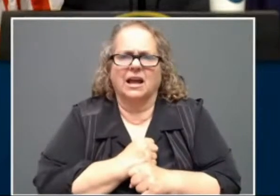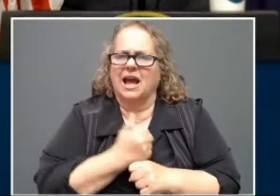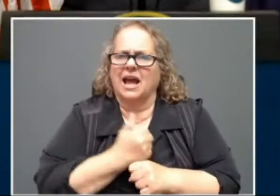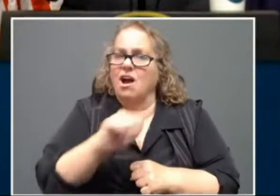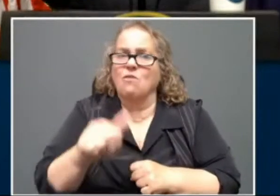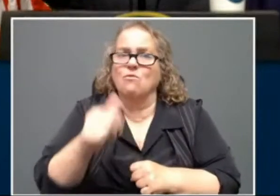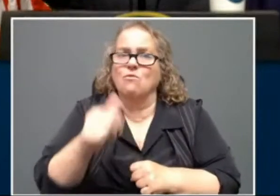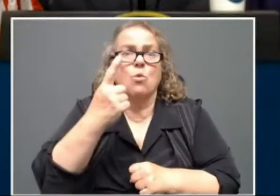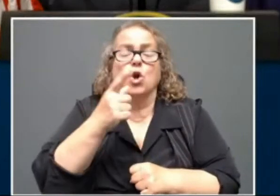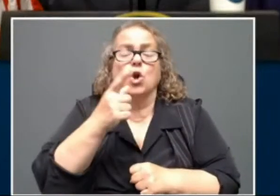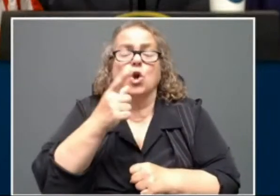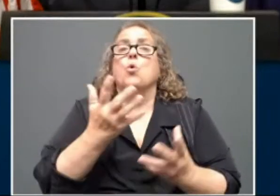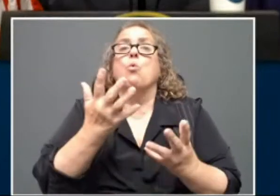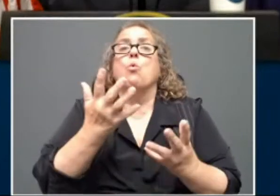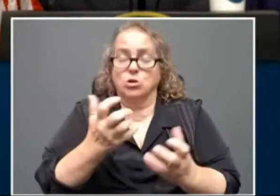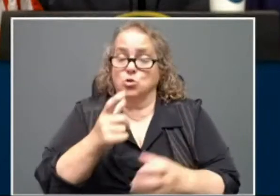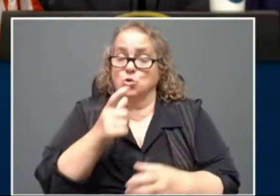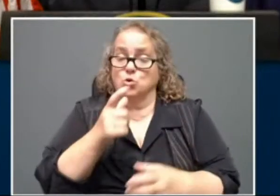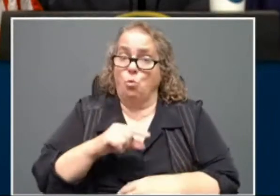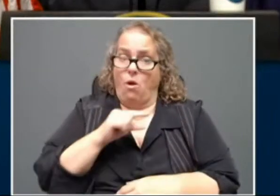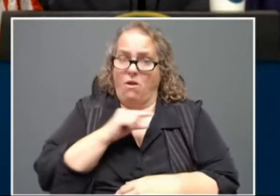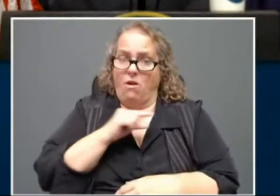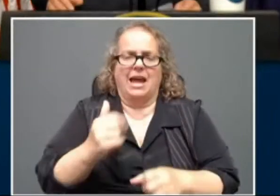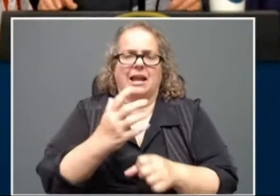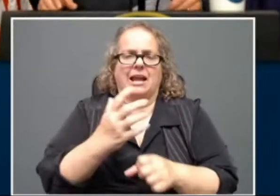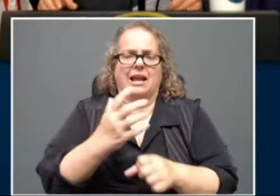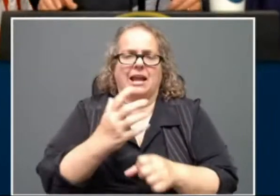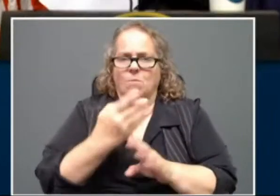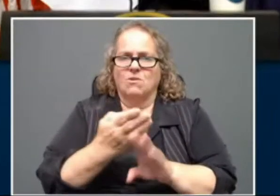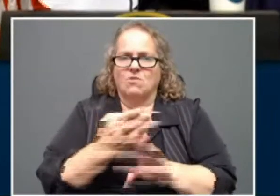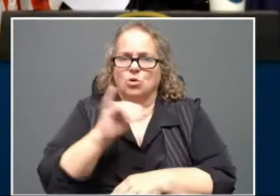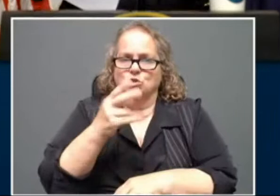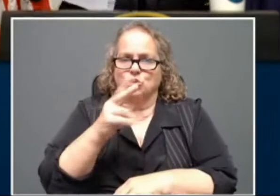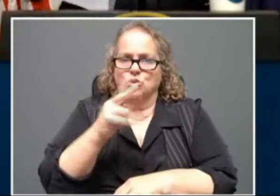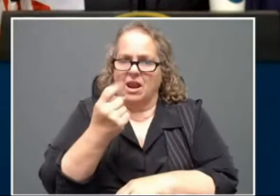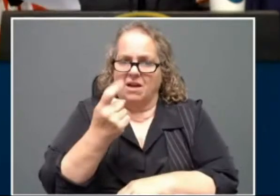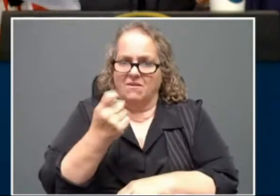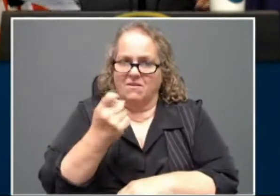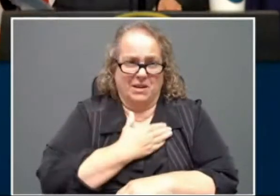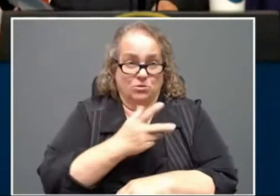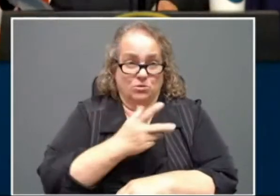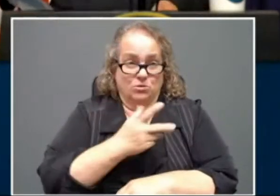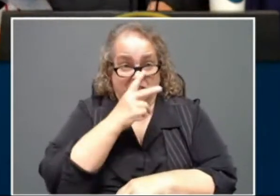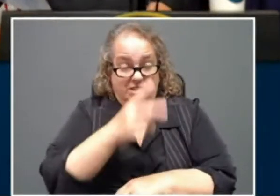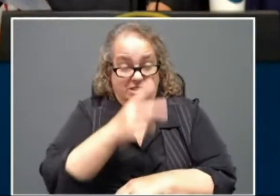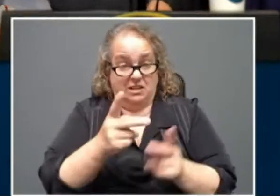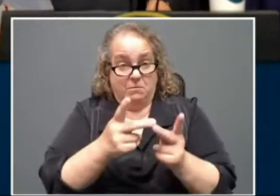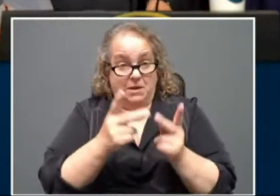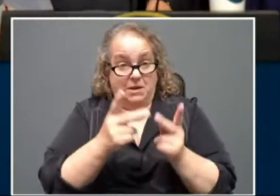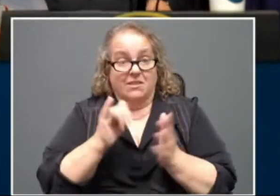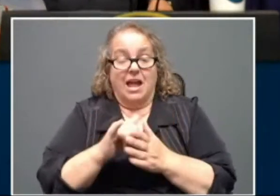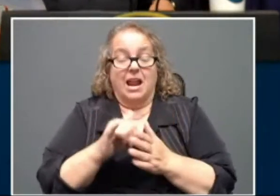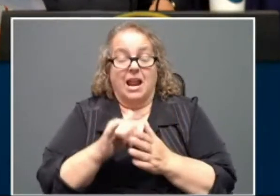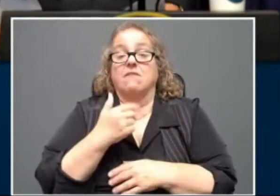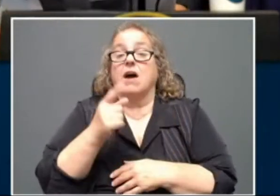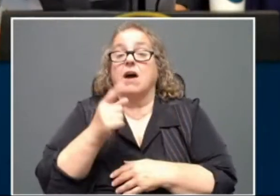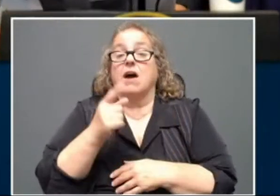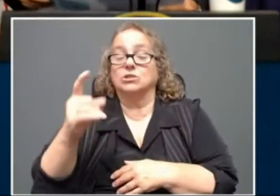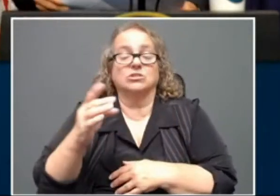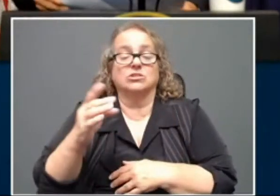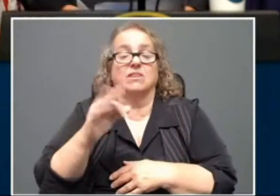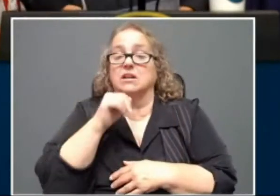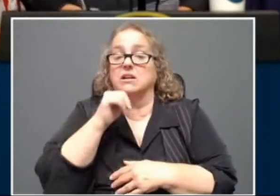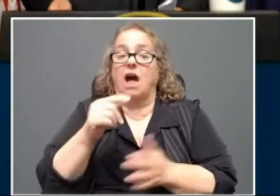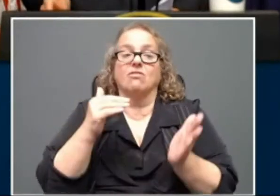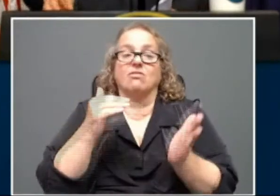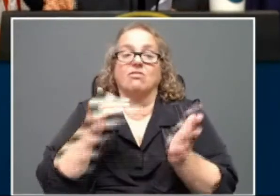one before June 11th. Go as soon as you can. Here's a breakdown of places that have hundreds, if not thousands, of